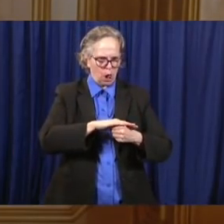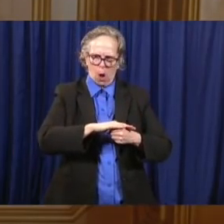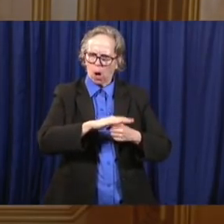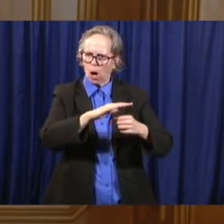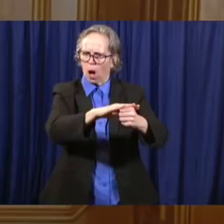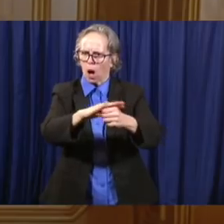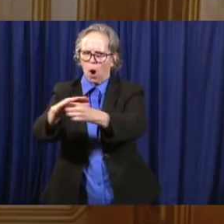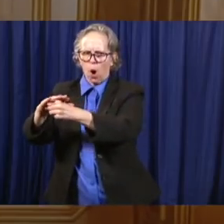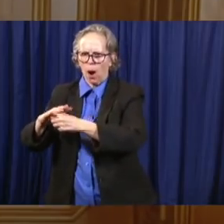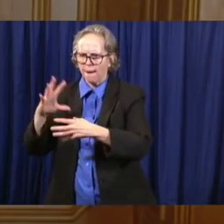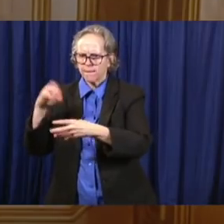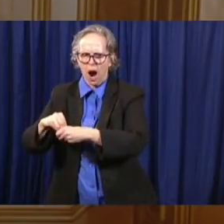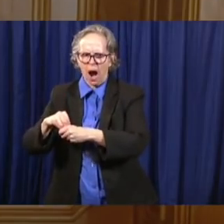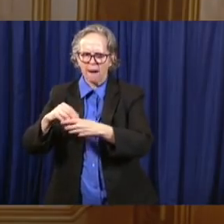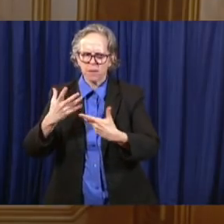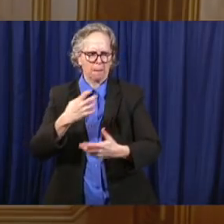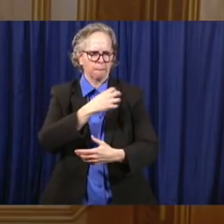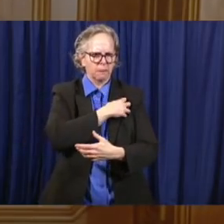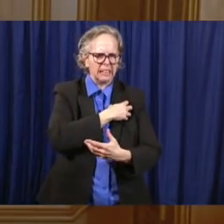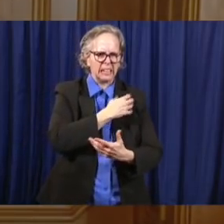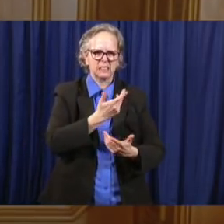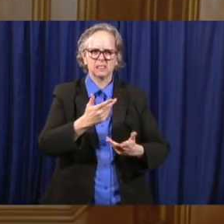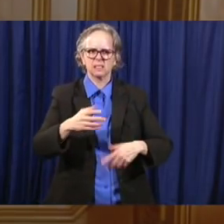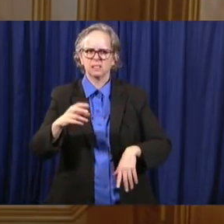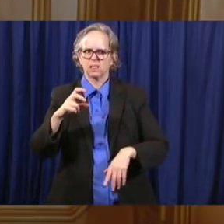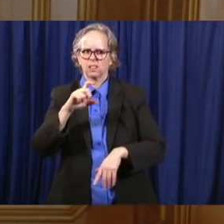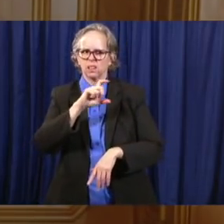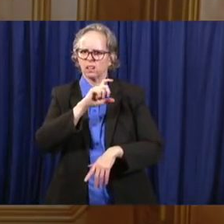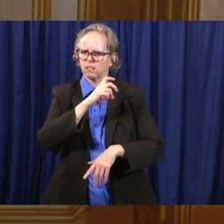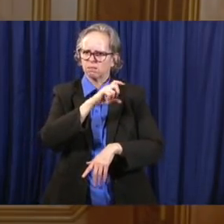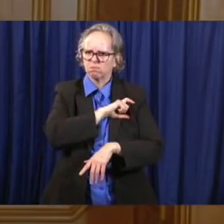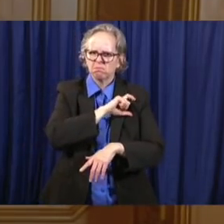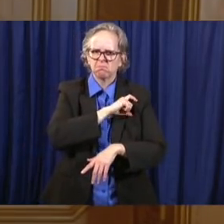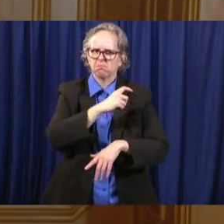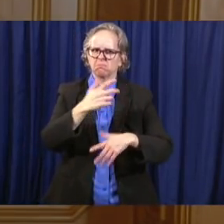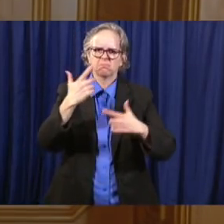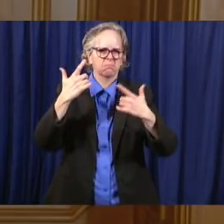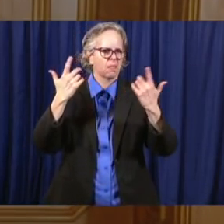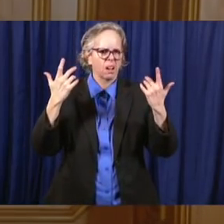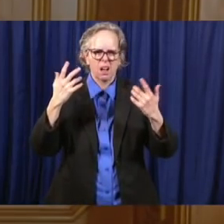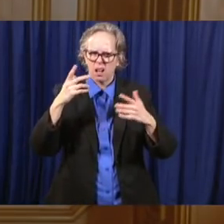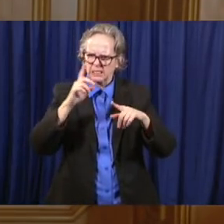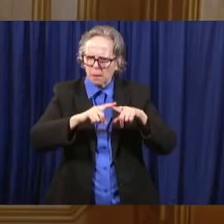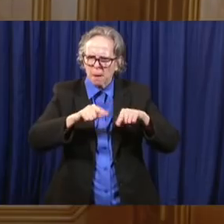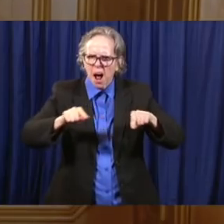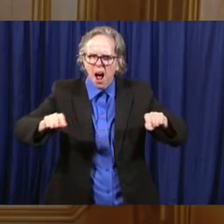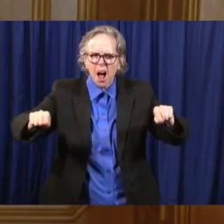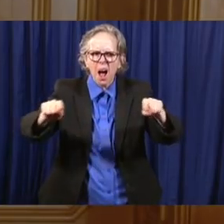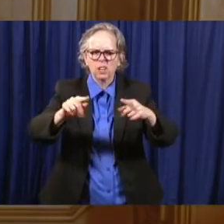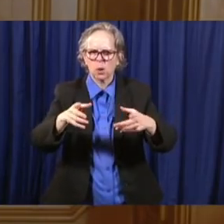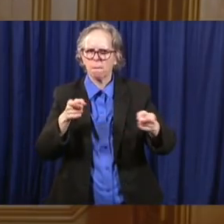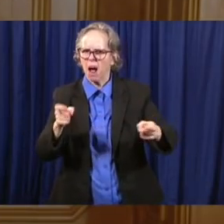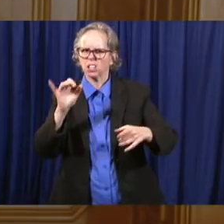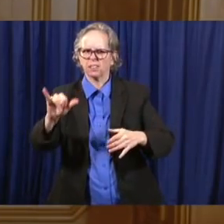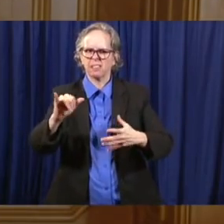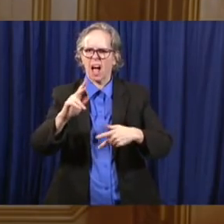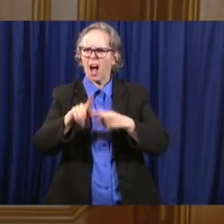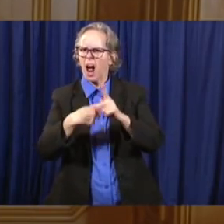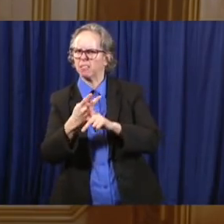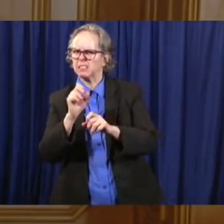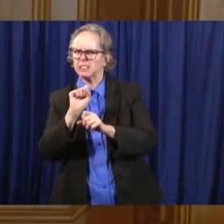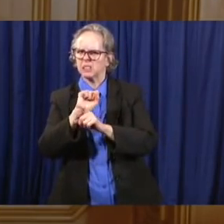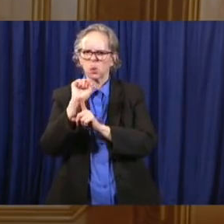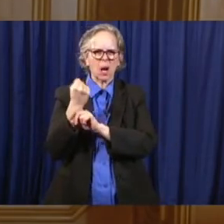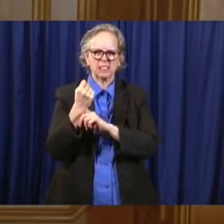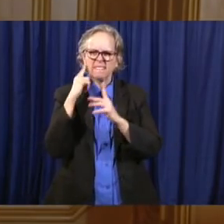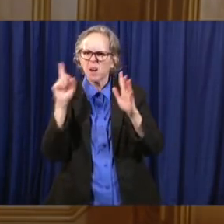local police, we look to the local sheriffs to deal with those type situations. I mean, as you know, and I don't know if